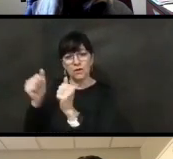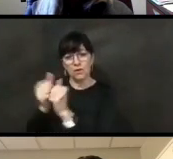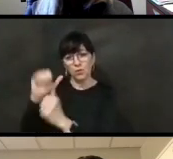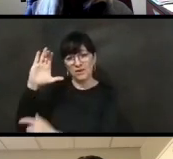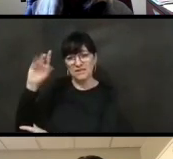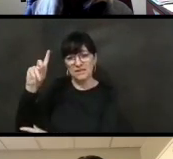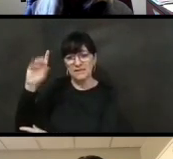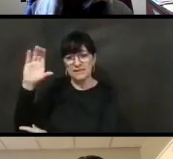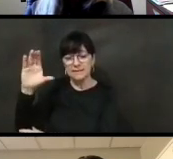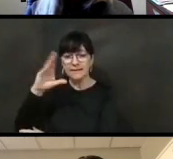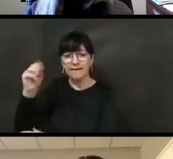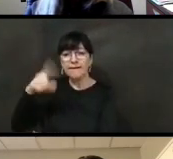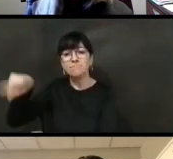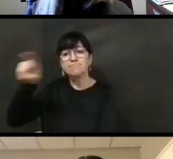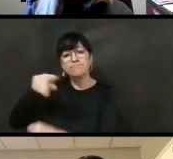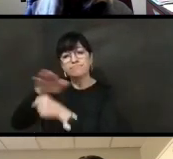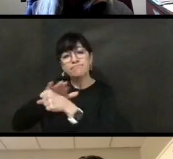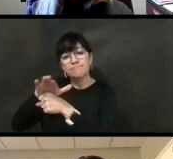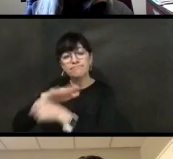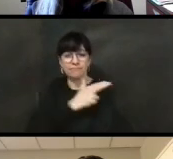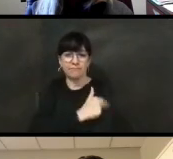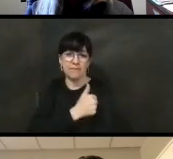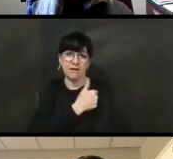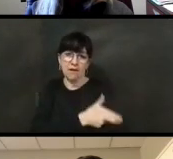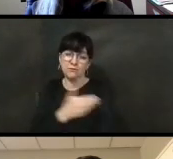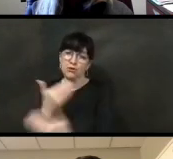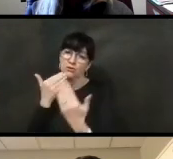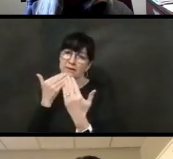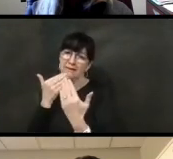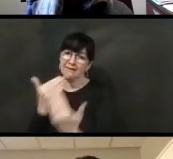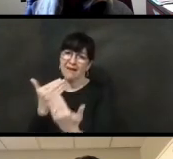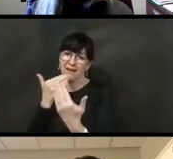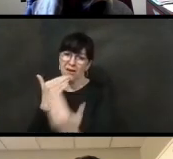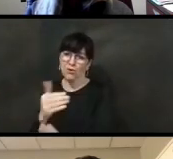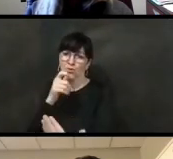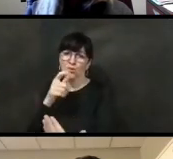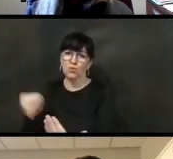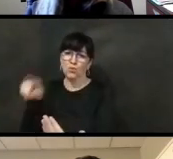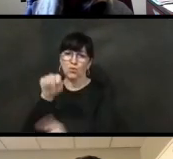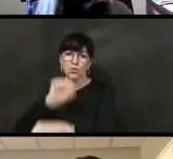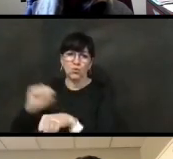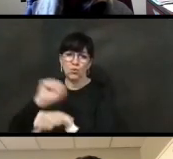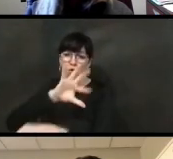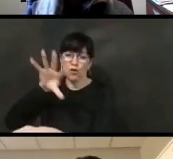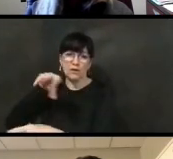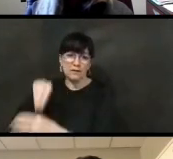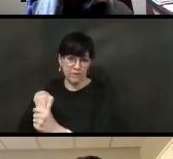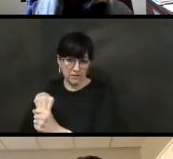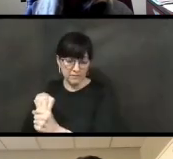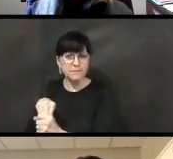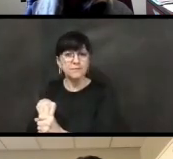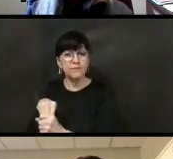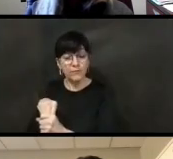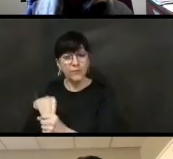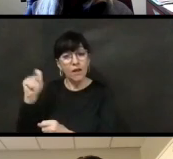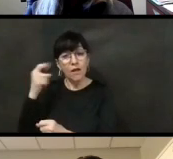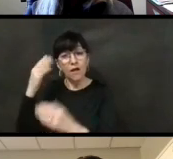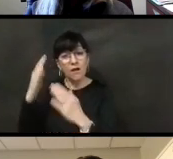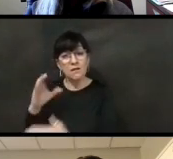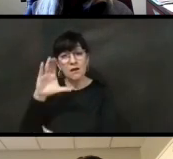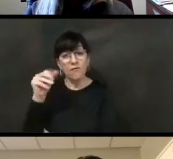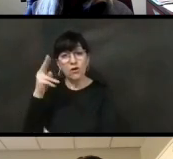area hospital systems. And a big thank you to all of you in that front line. Additionally, we know that Governor Carney has modified a